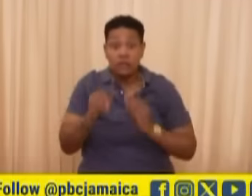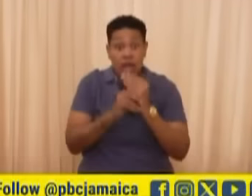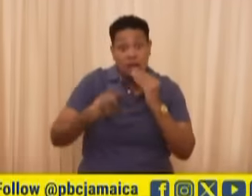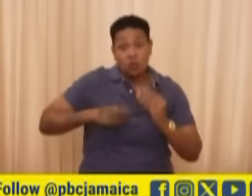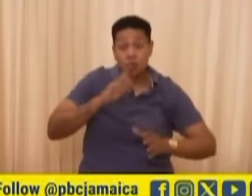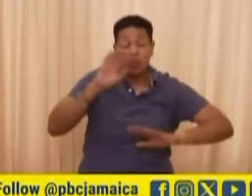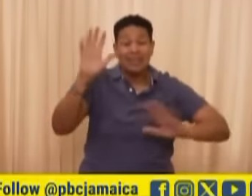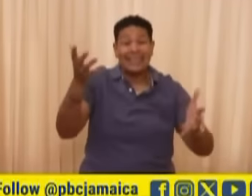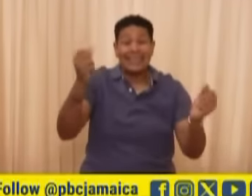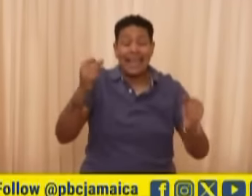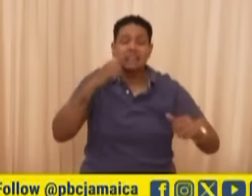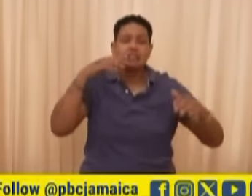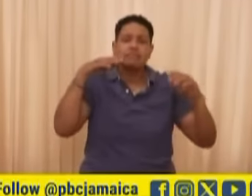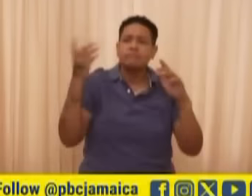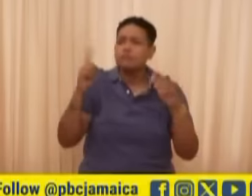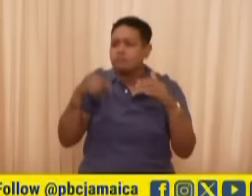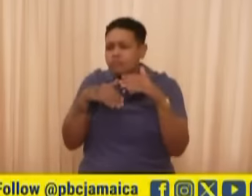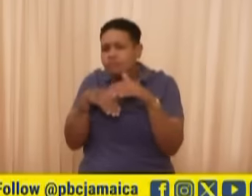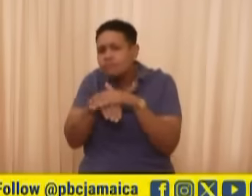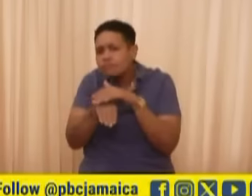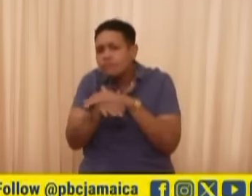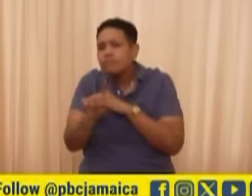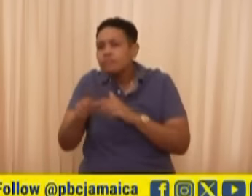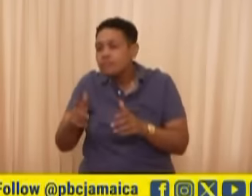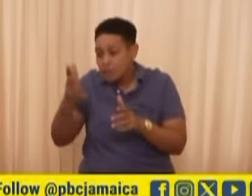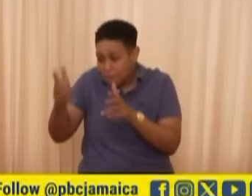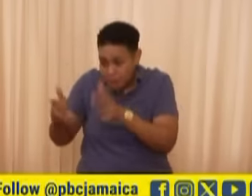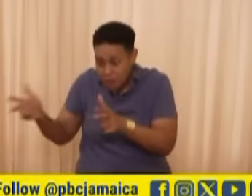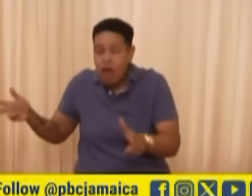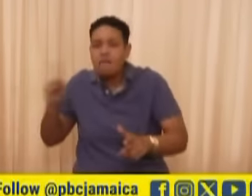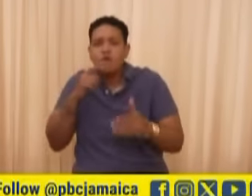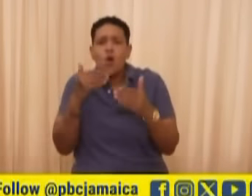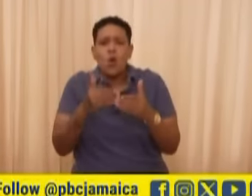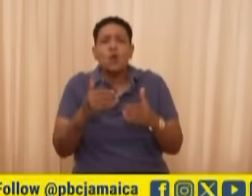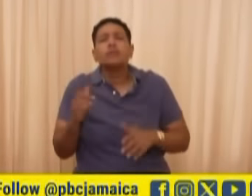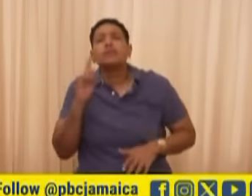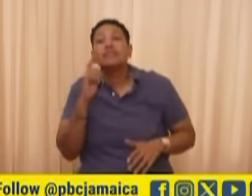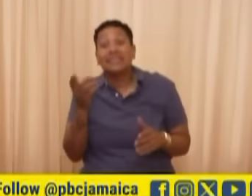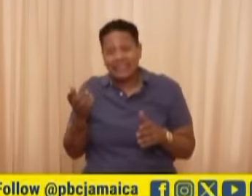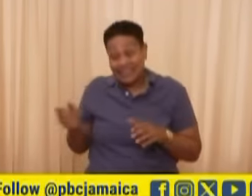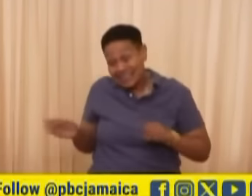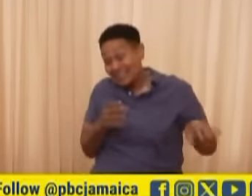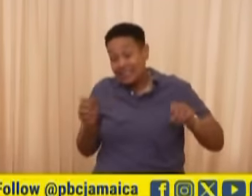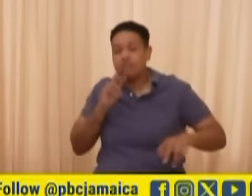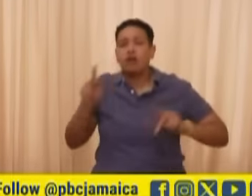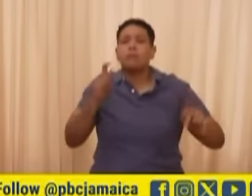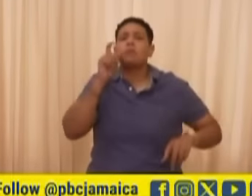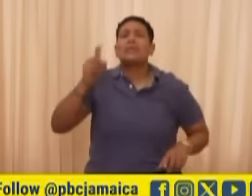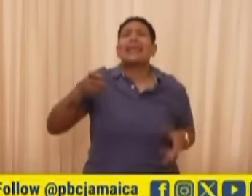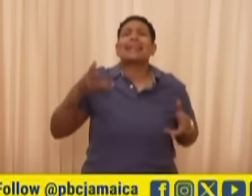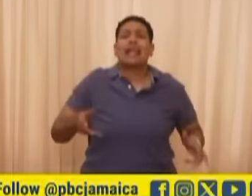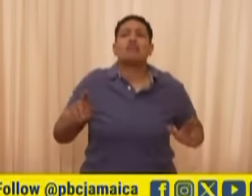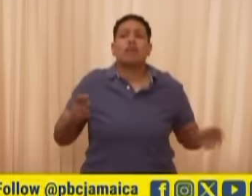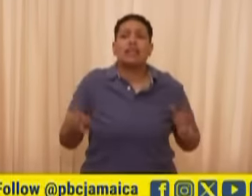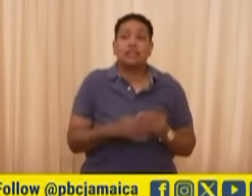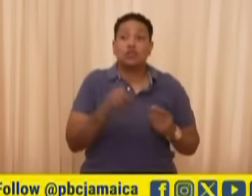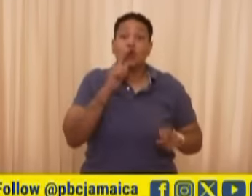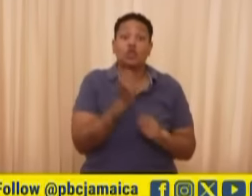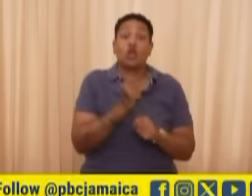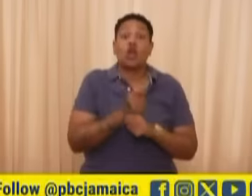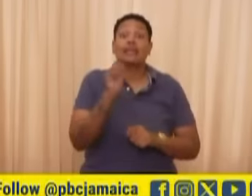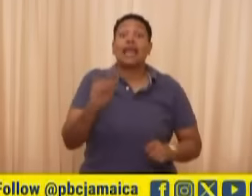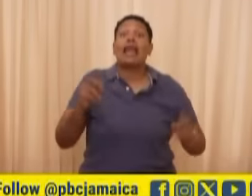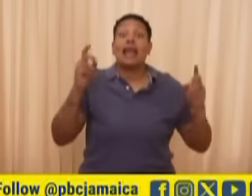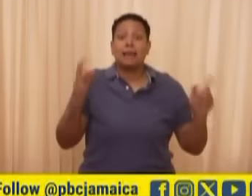moved to secure accommodation very close to our loading bays for the officers who will be needed to be in place so that trucks